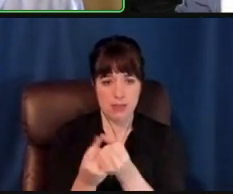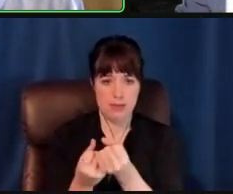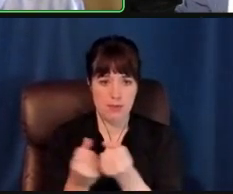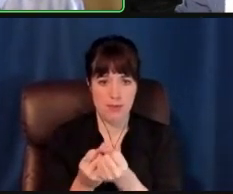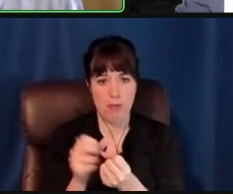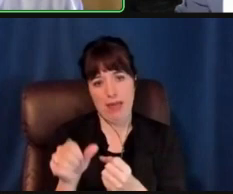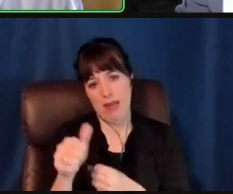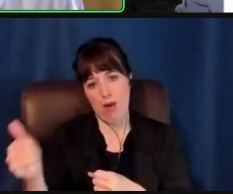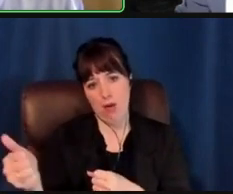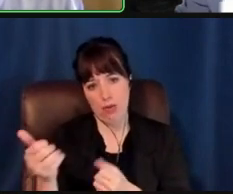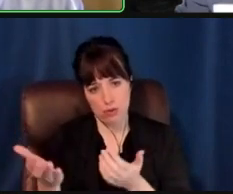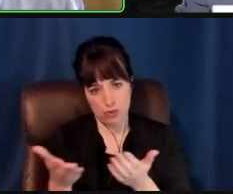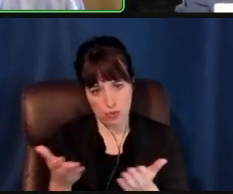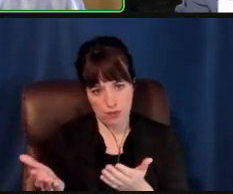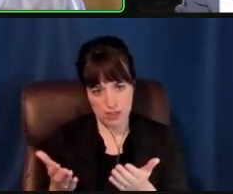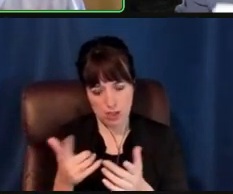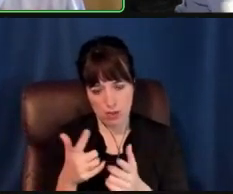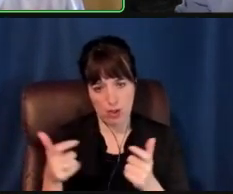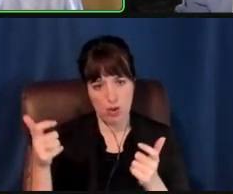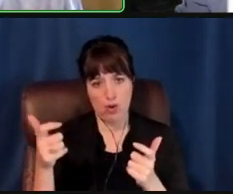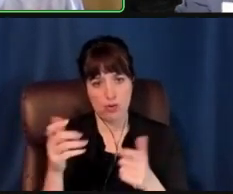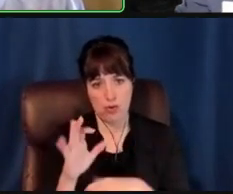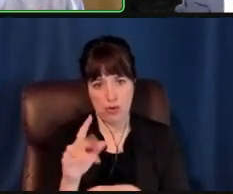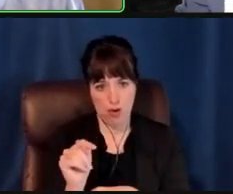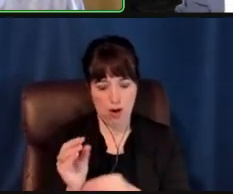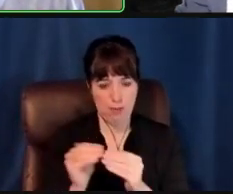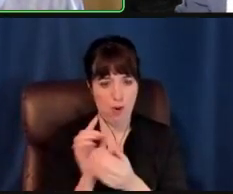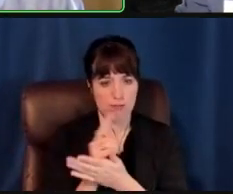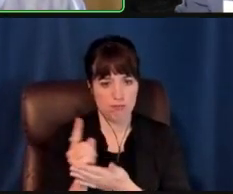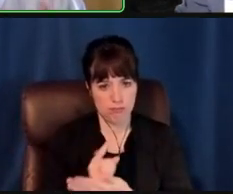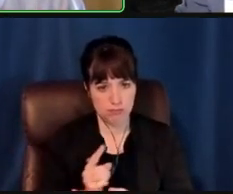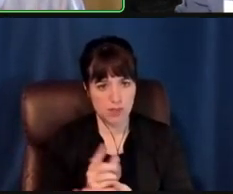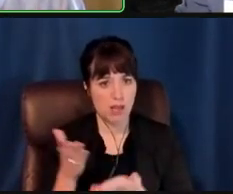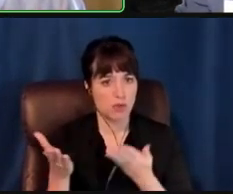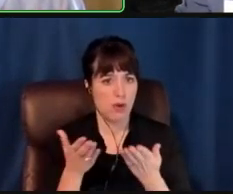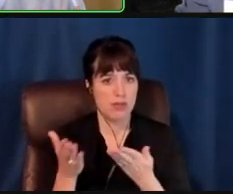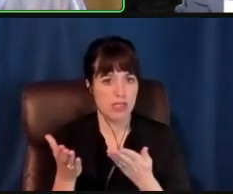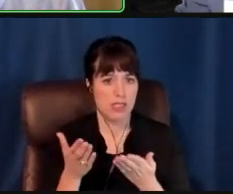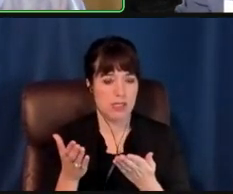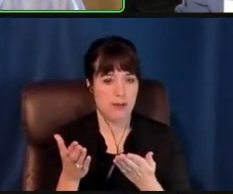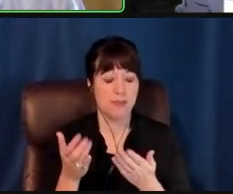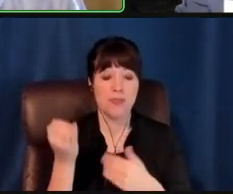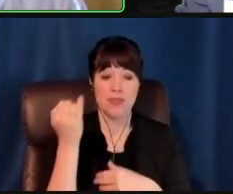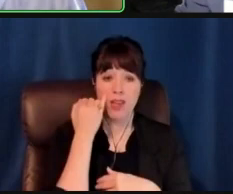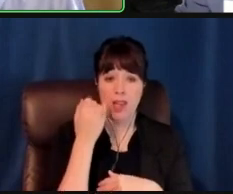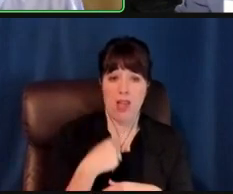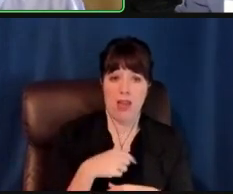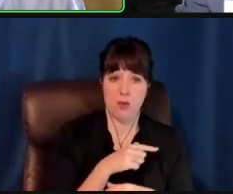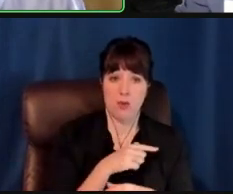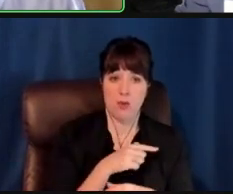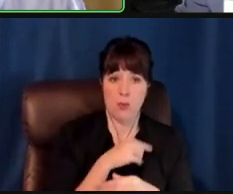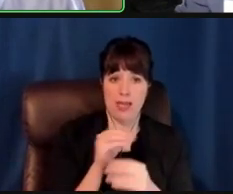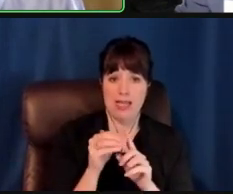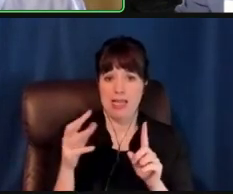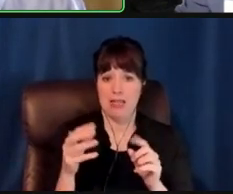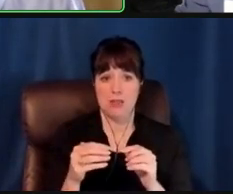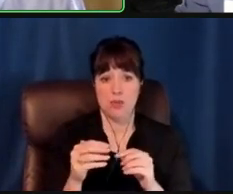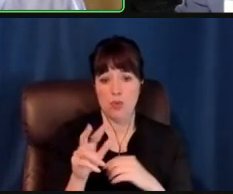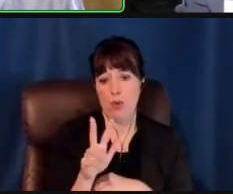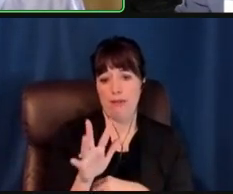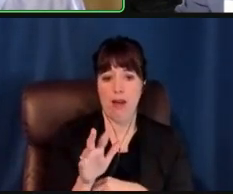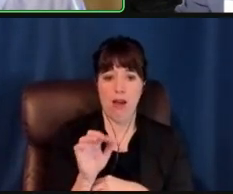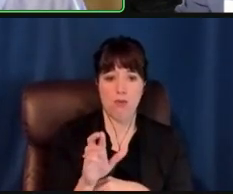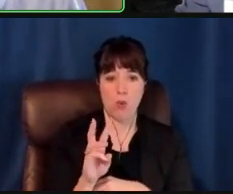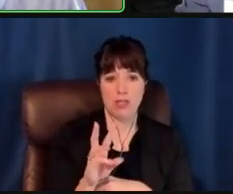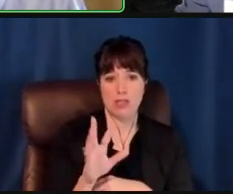other services, the other larger cart or more frequent services. So if we extend that to 35 or